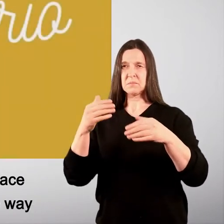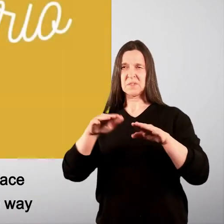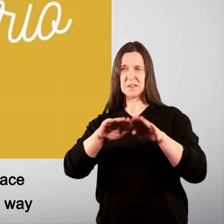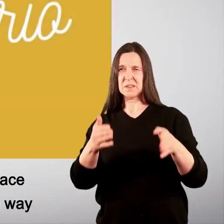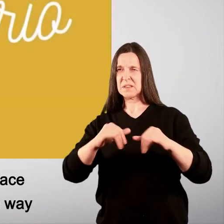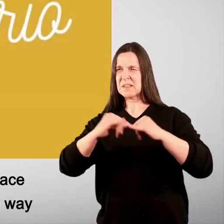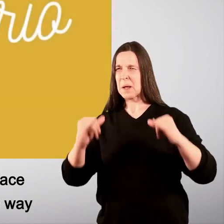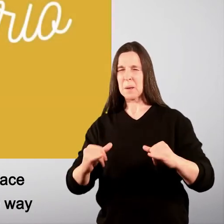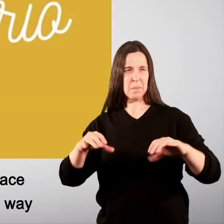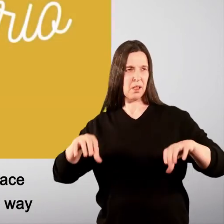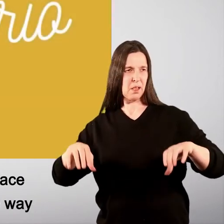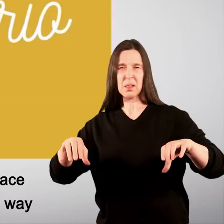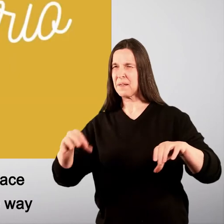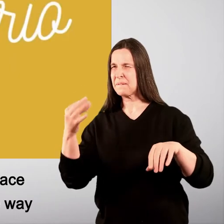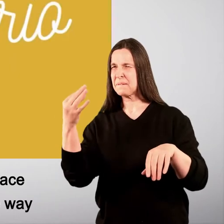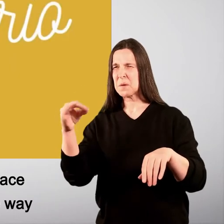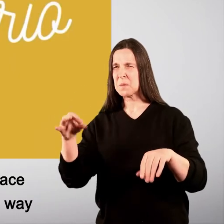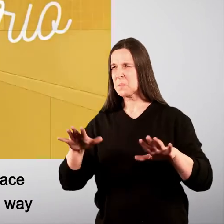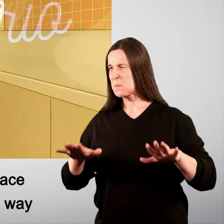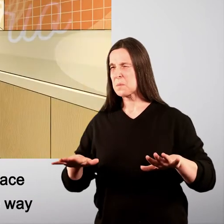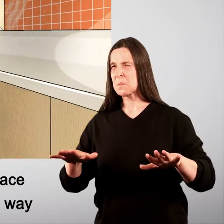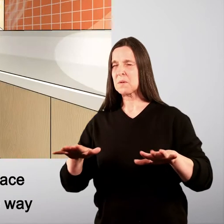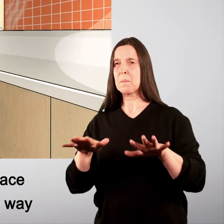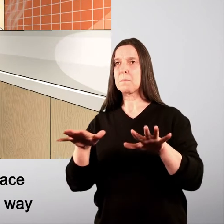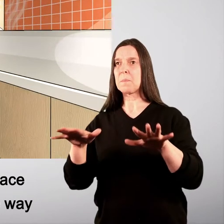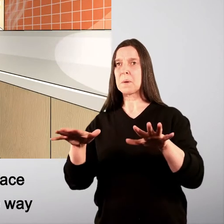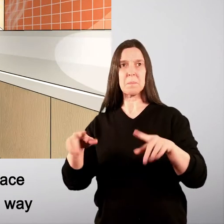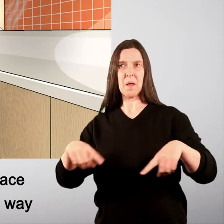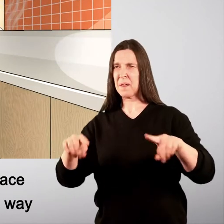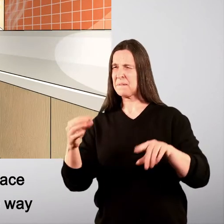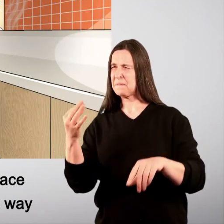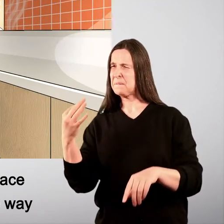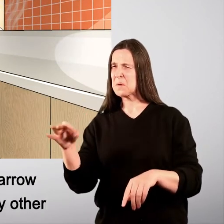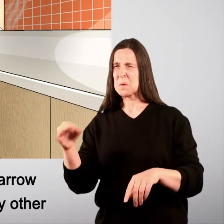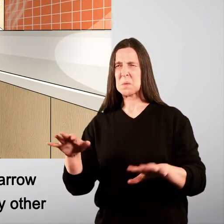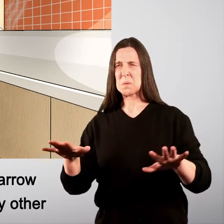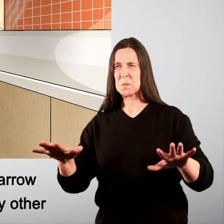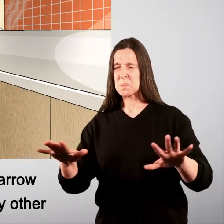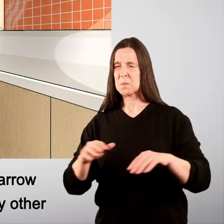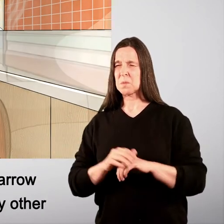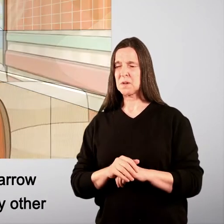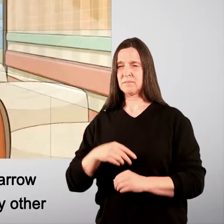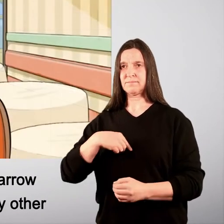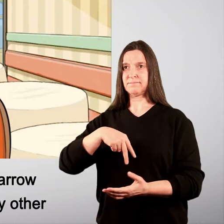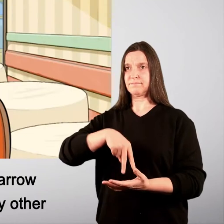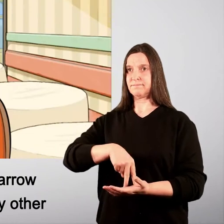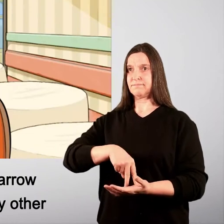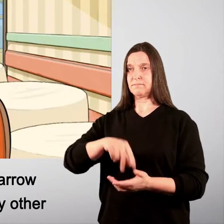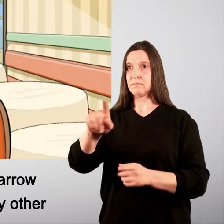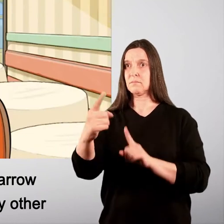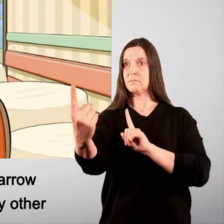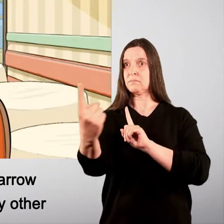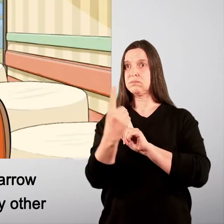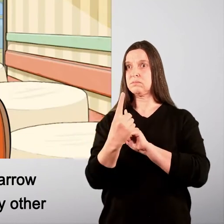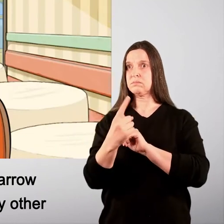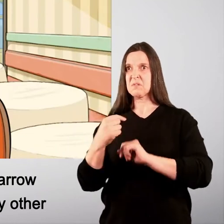To make the law clearer, I'm going to place you in a cafe scenario. There's only one way in and one way out, and the cafe is too